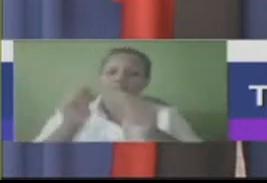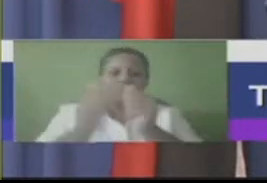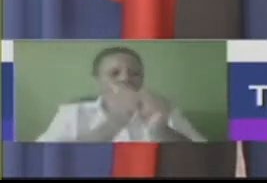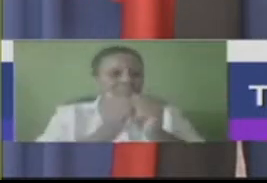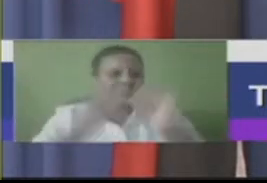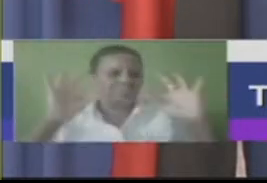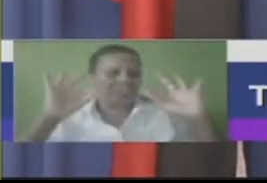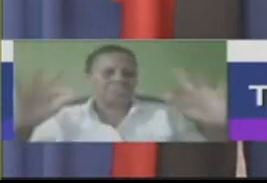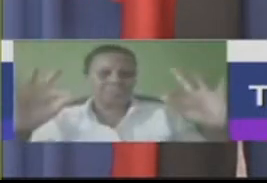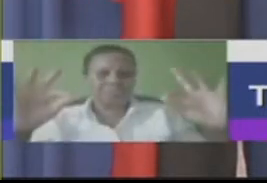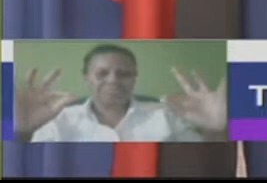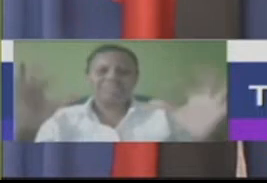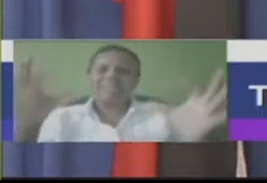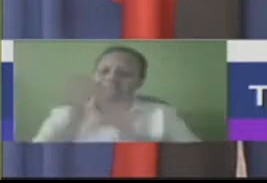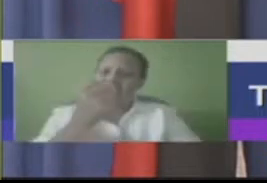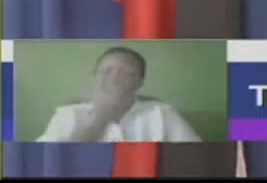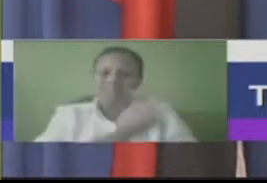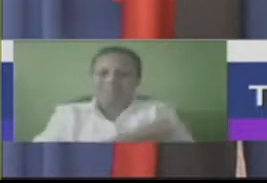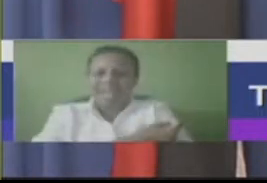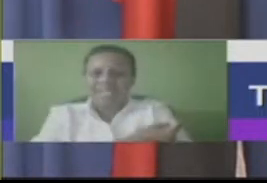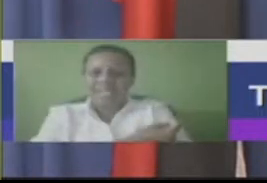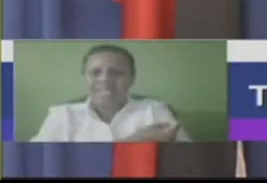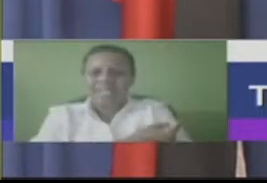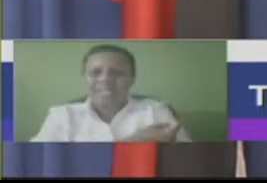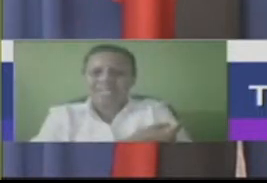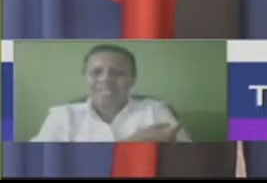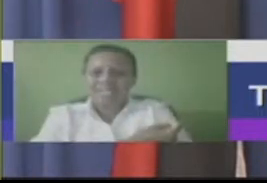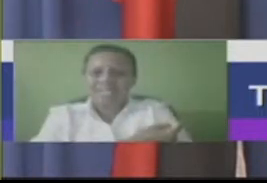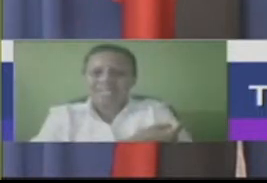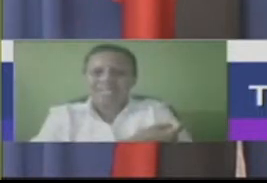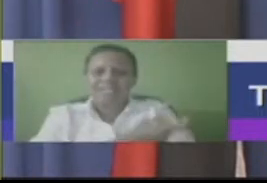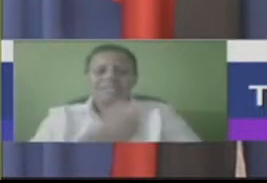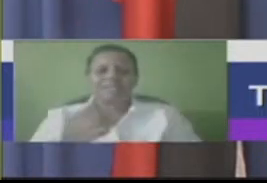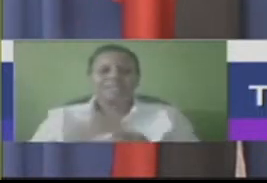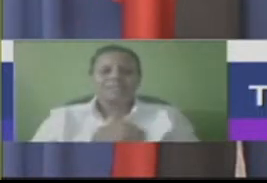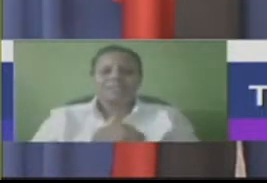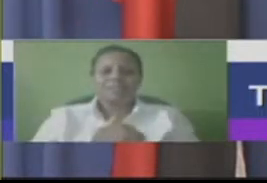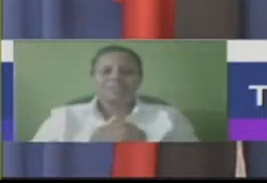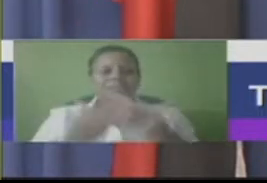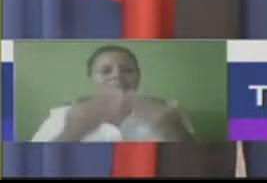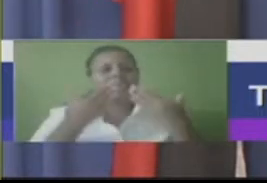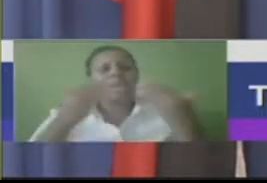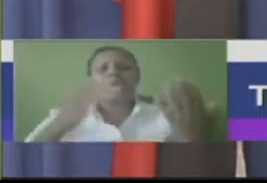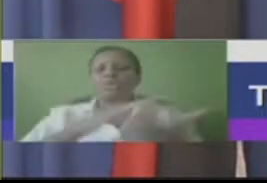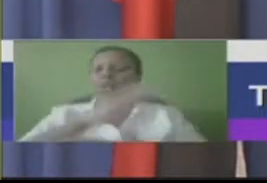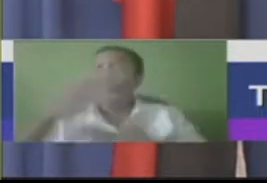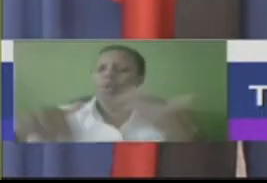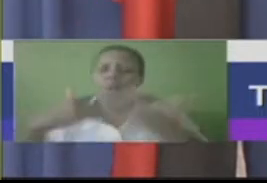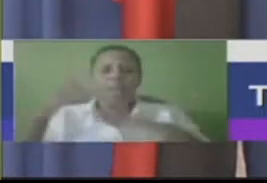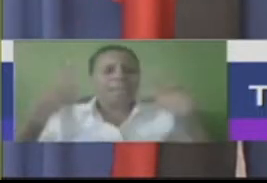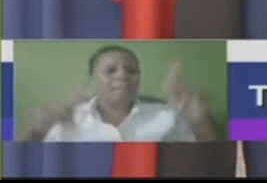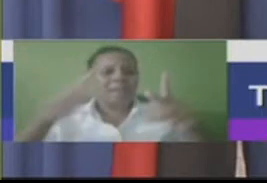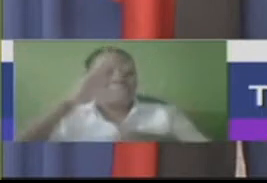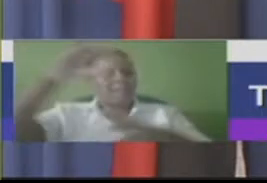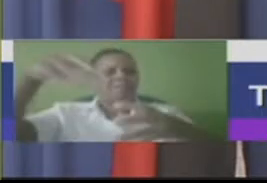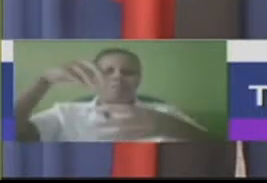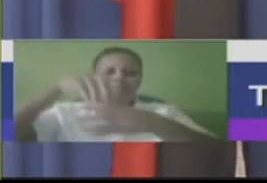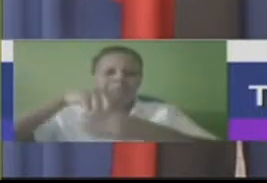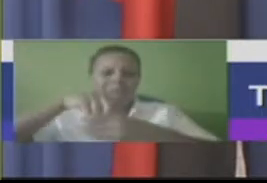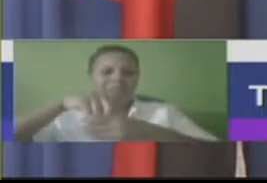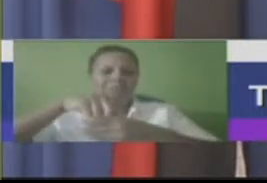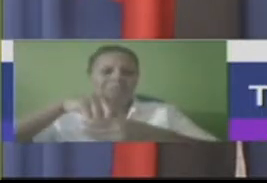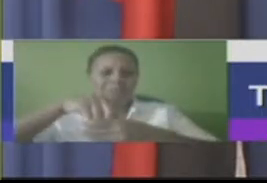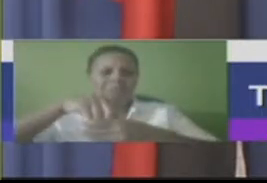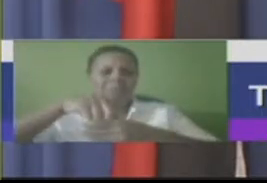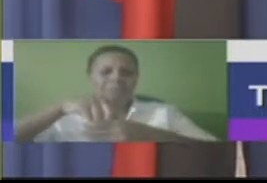very appreciative way. So I want to thank all those who are involved, and let's continue in that way to have it done. So let's